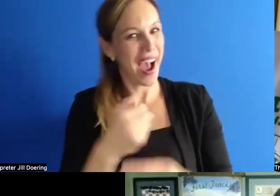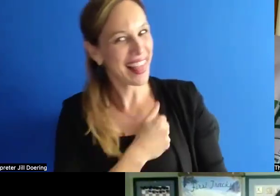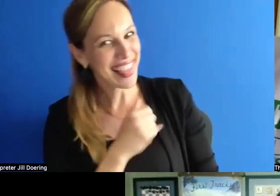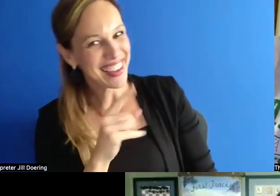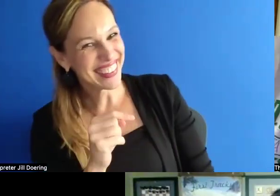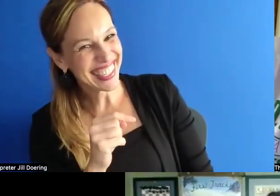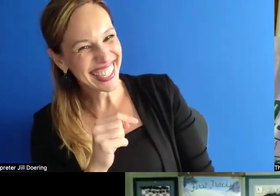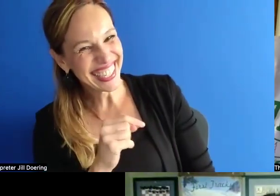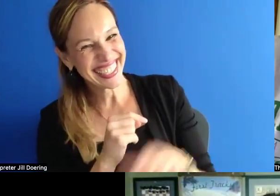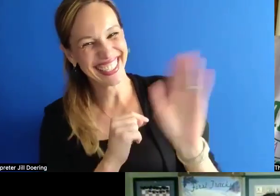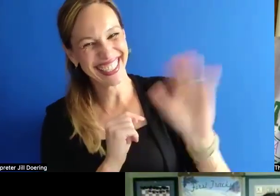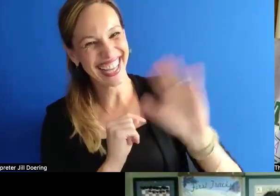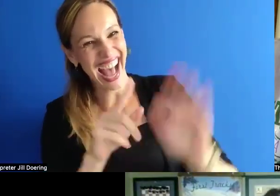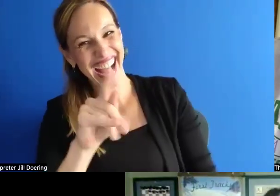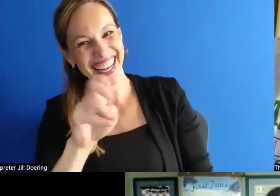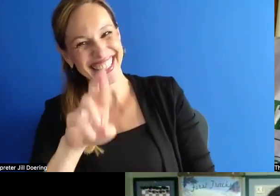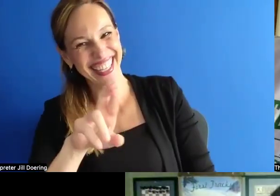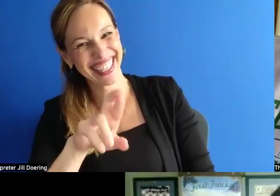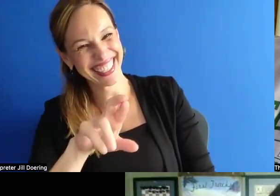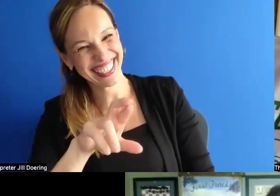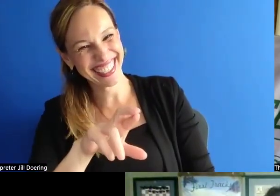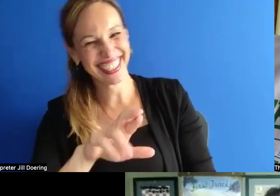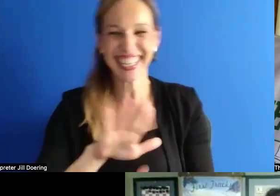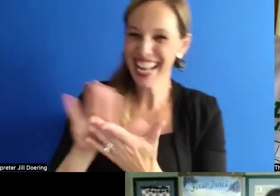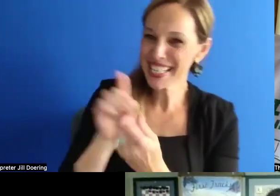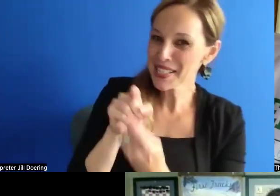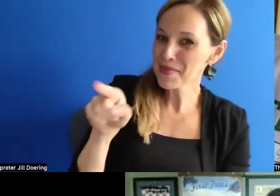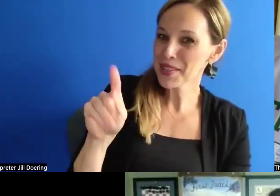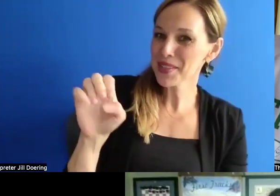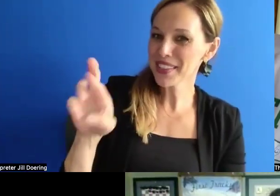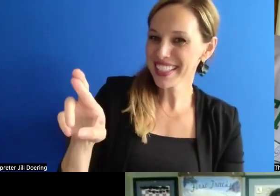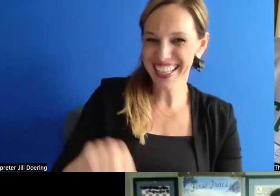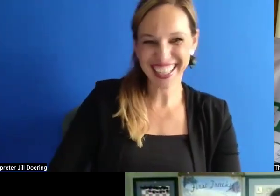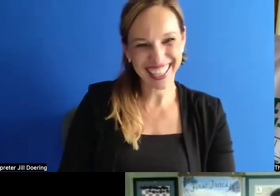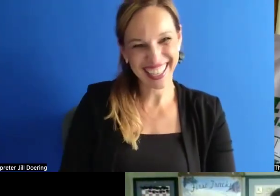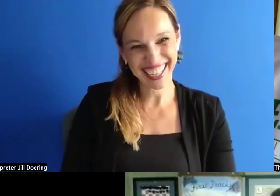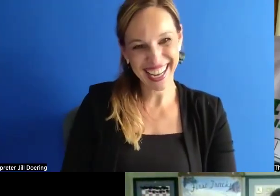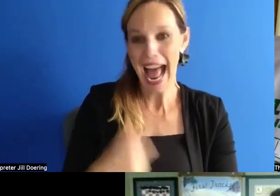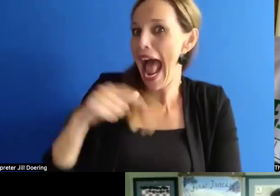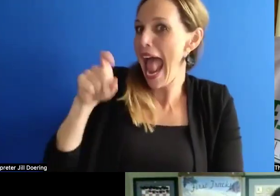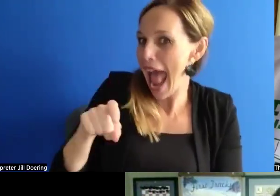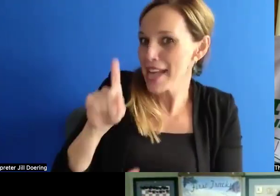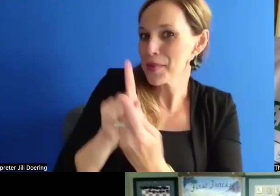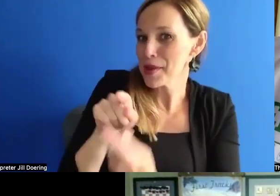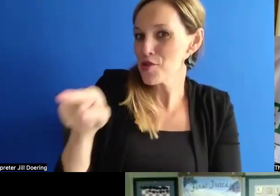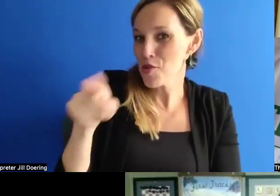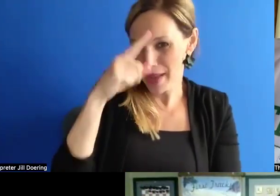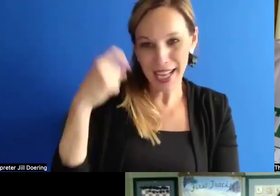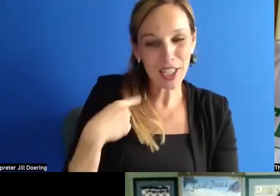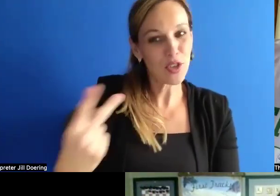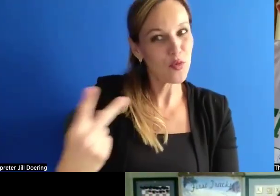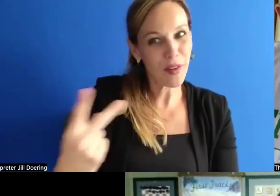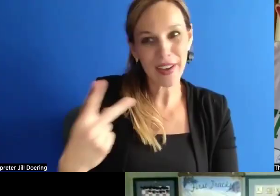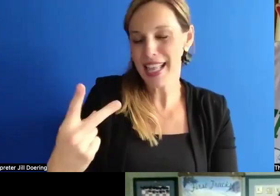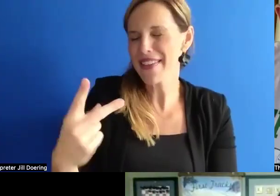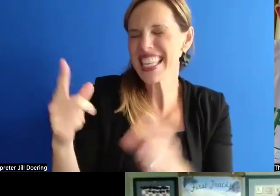him. Hi, Hi, nice to Taylor. meet you, Taylor. I Very just nice to knew meet I you. had to meet you because we had the exact